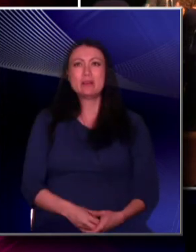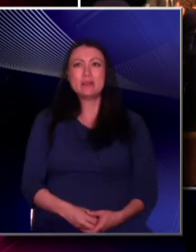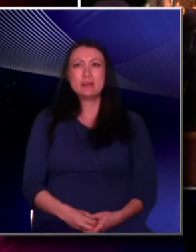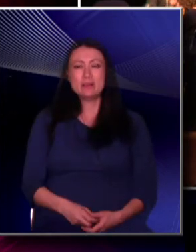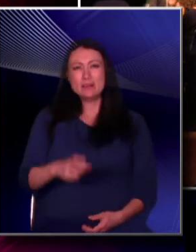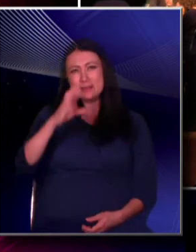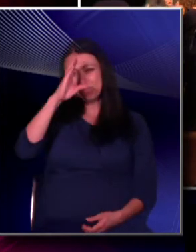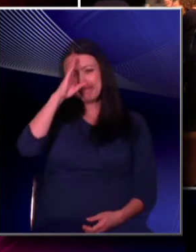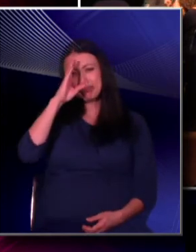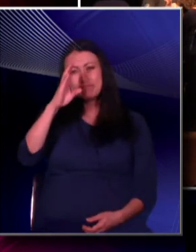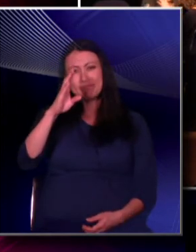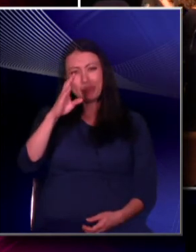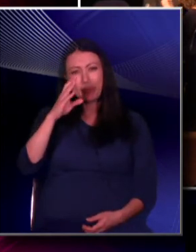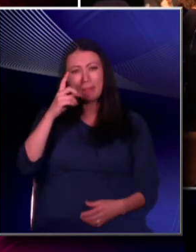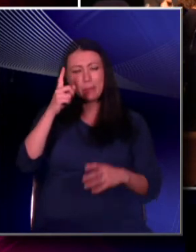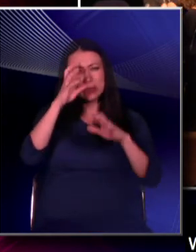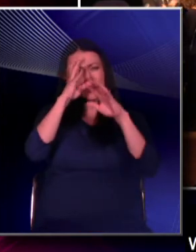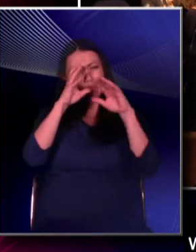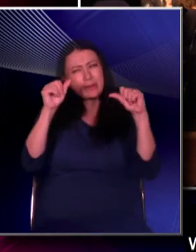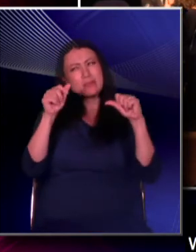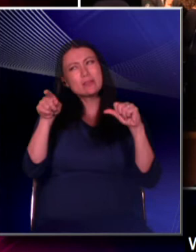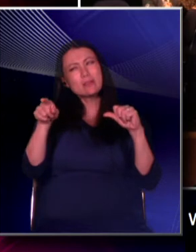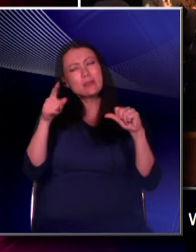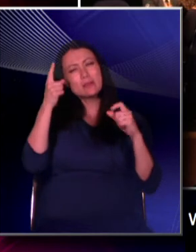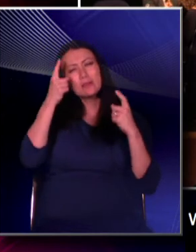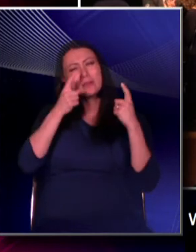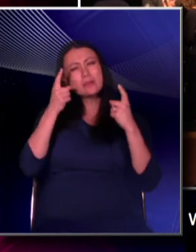President. I'm wondering, when we talk about